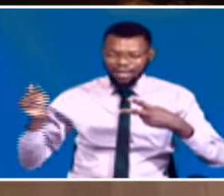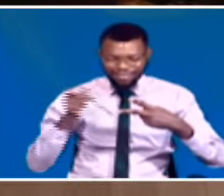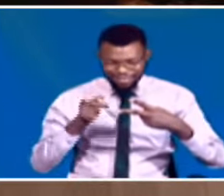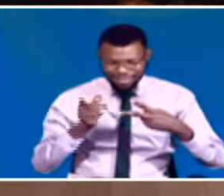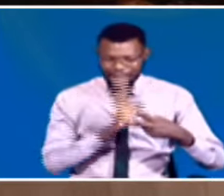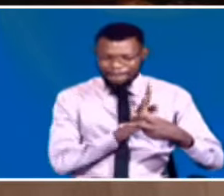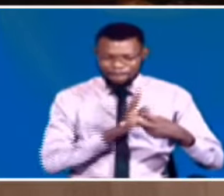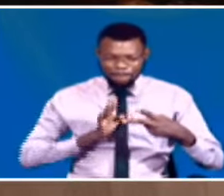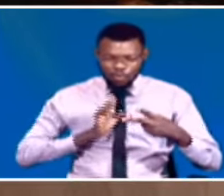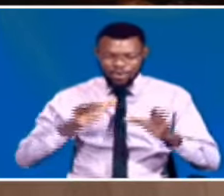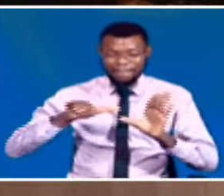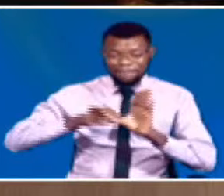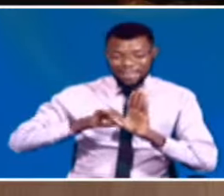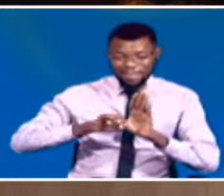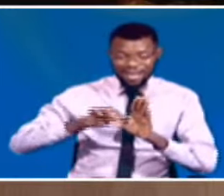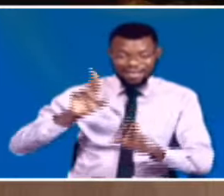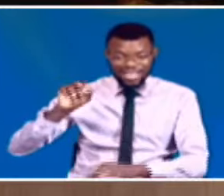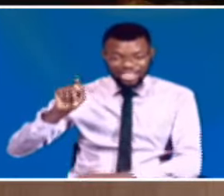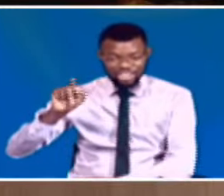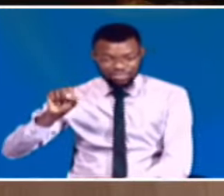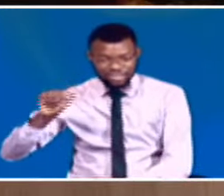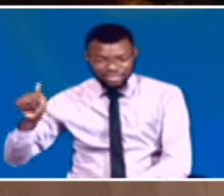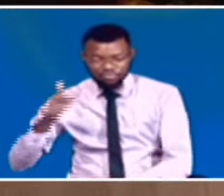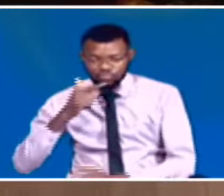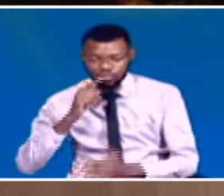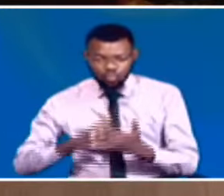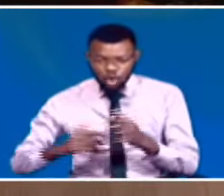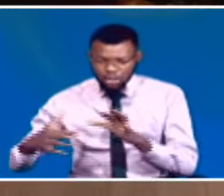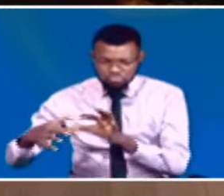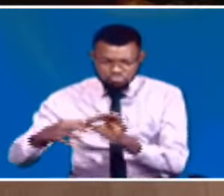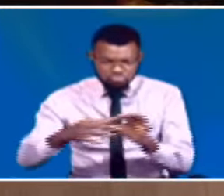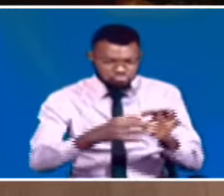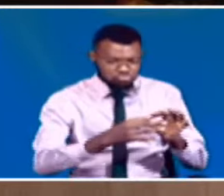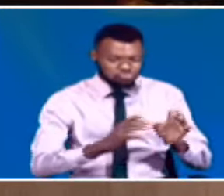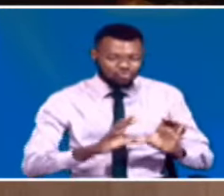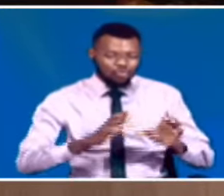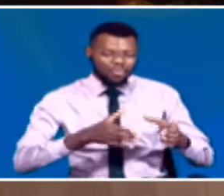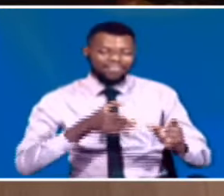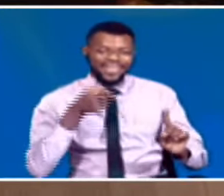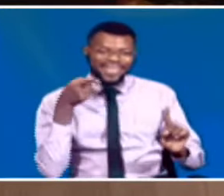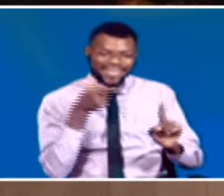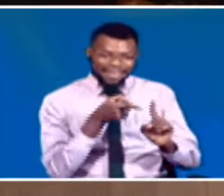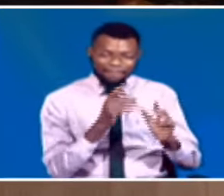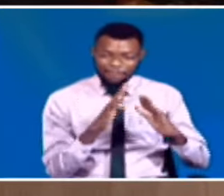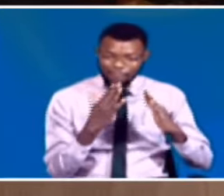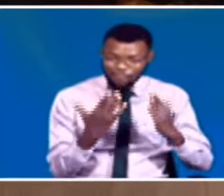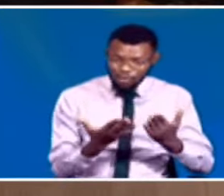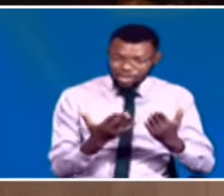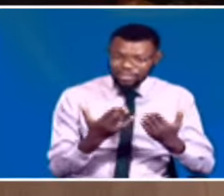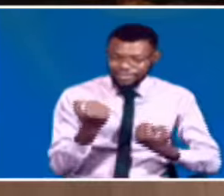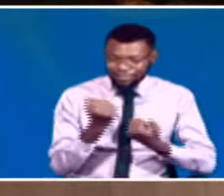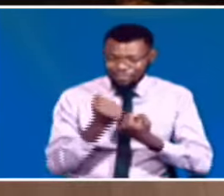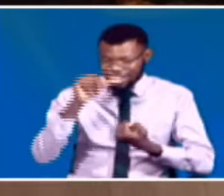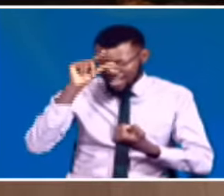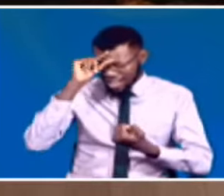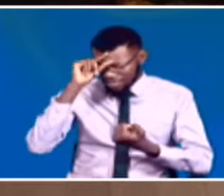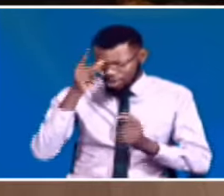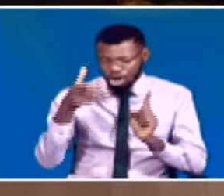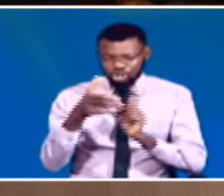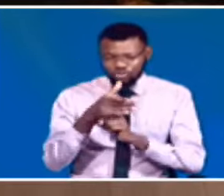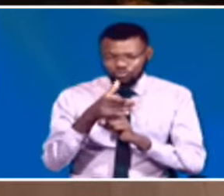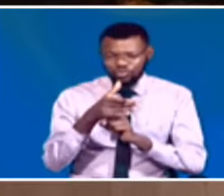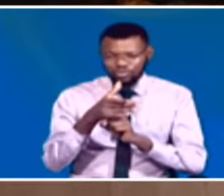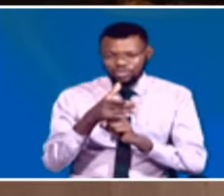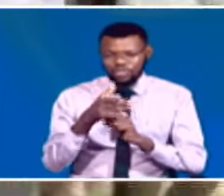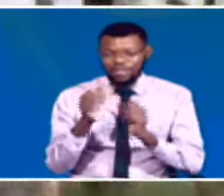NTSA alisema wanashirikiana na jamii kusaidia serikali kuafikia shabaha yake ya upanzi wa miti bilioni 15